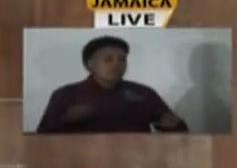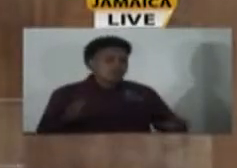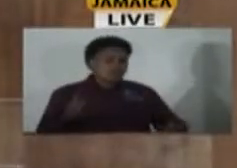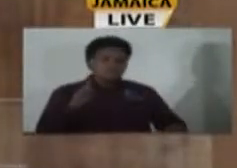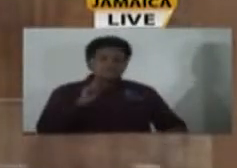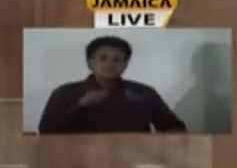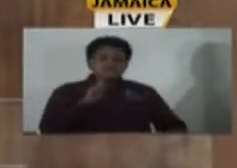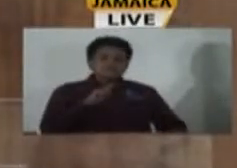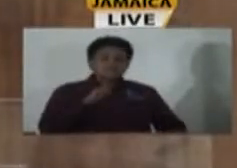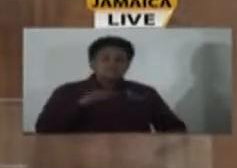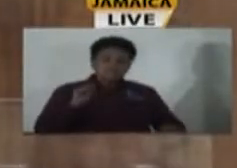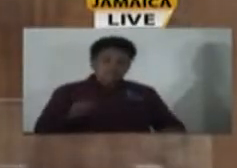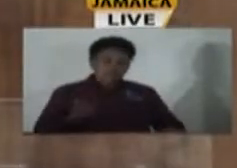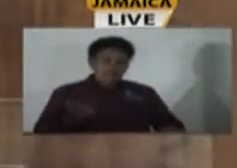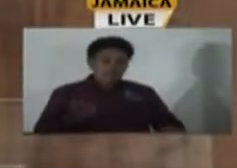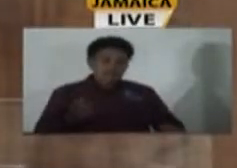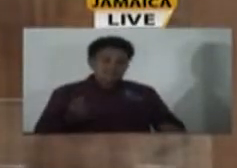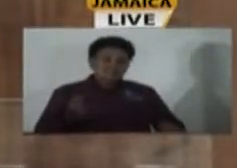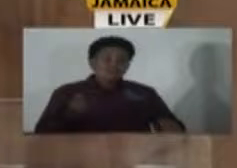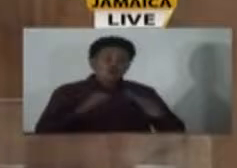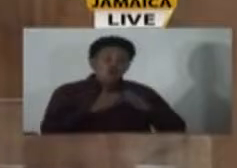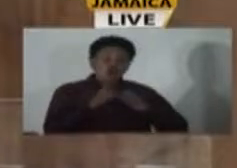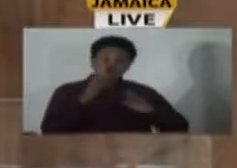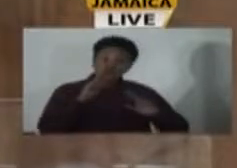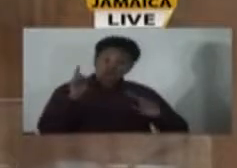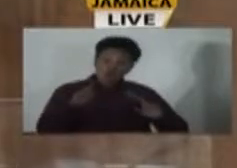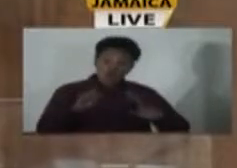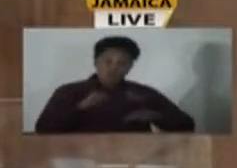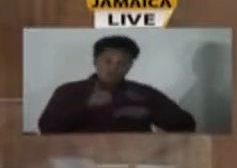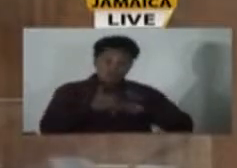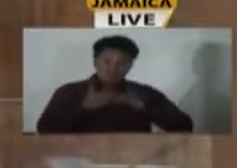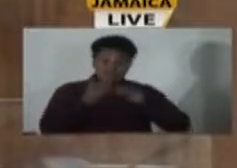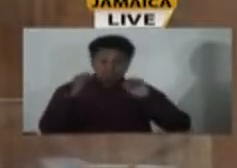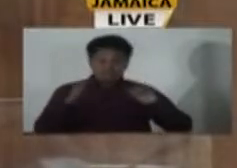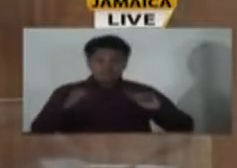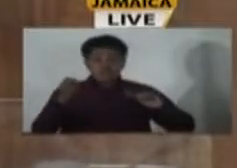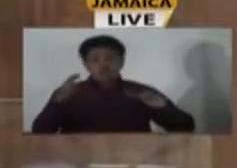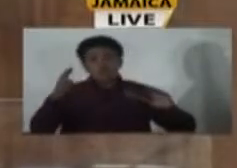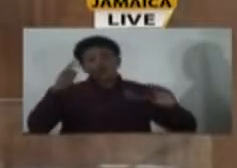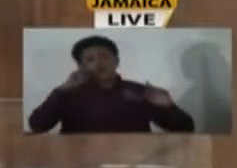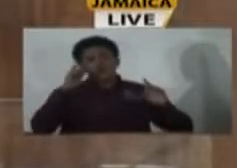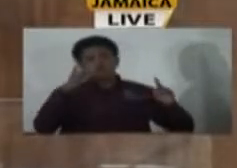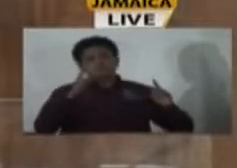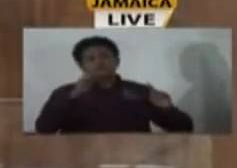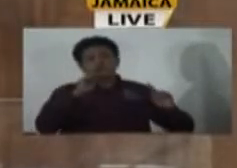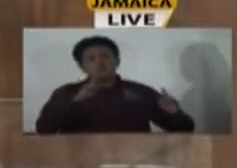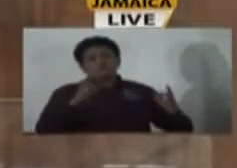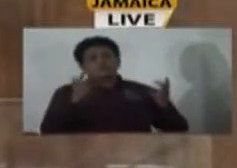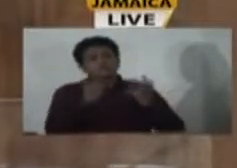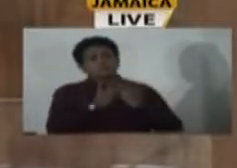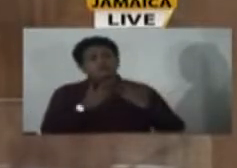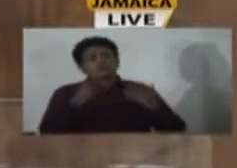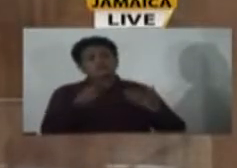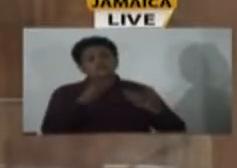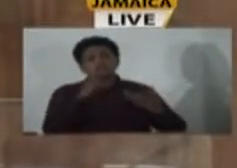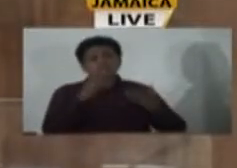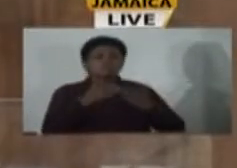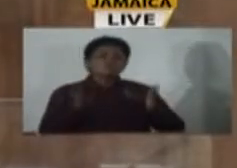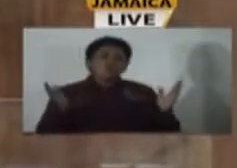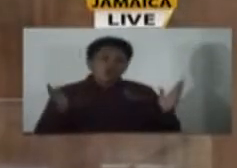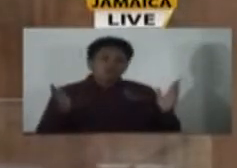And the grounds upon which the orders can be made, or the objectives that the orders are to be made for, are very broad.